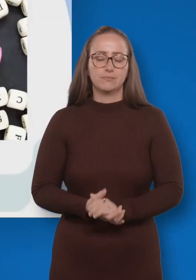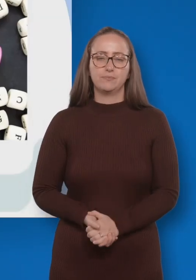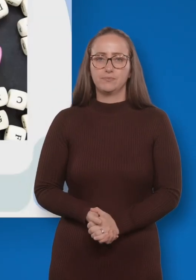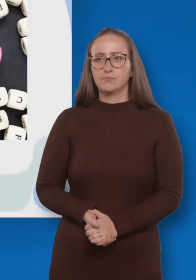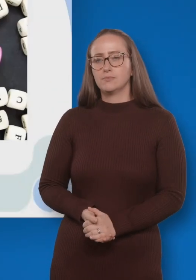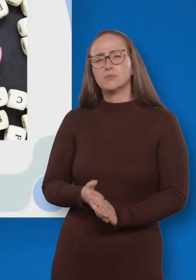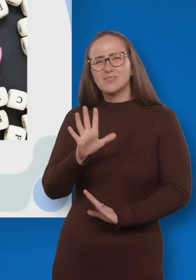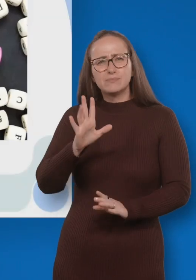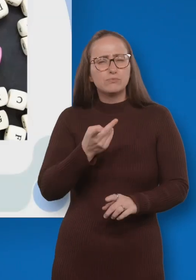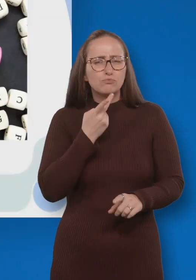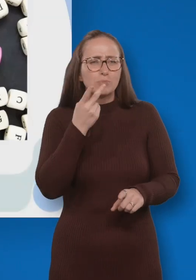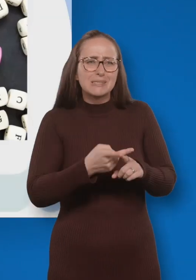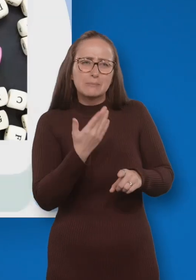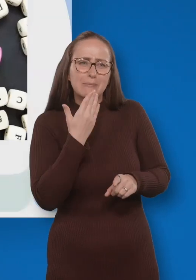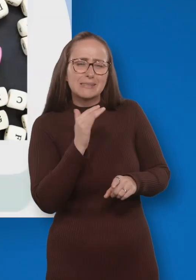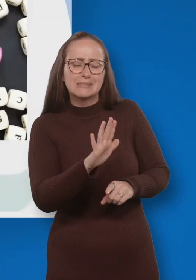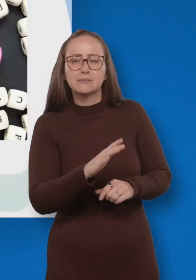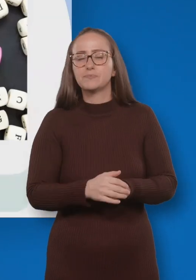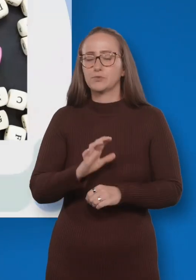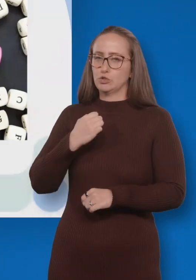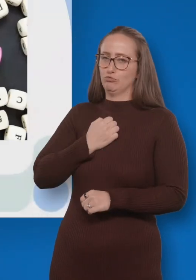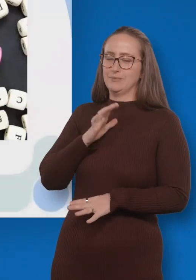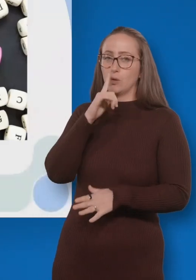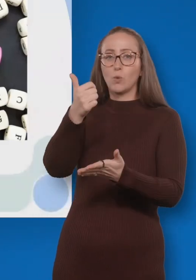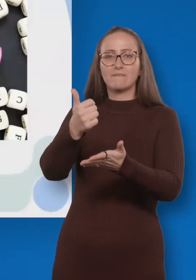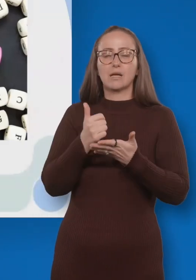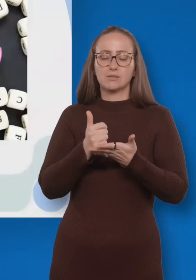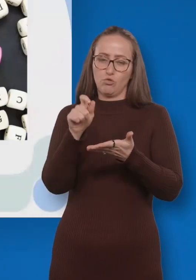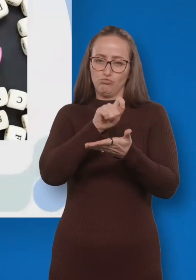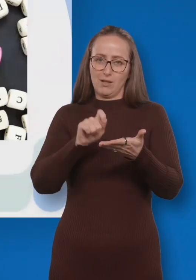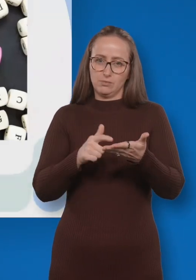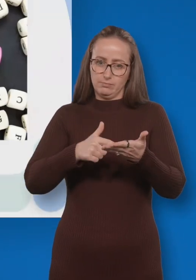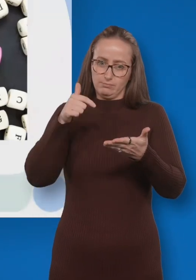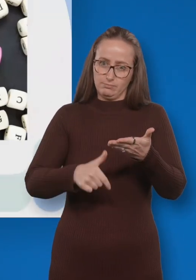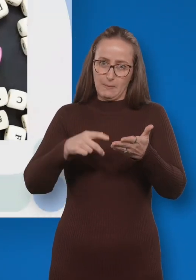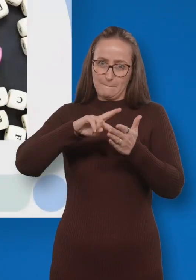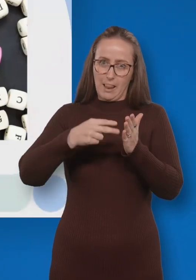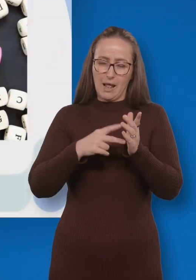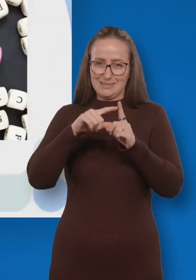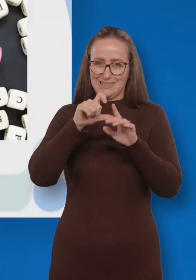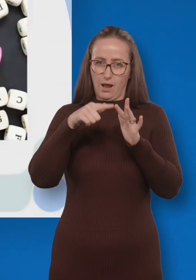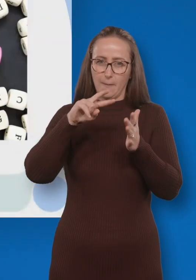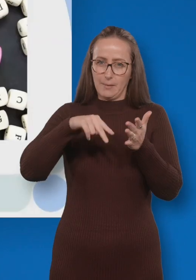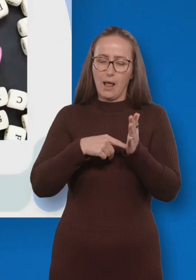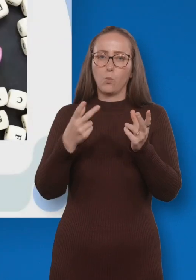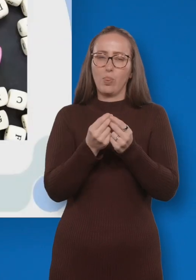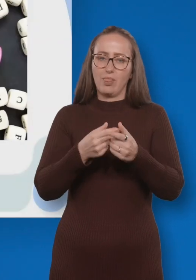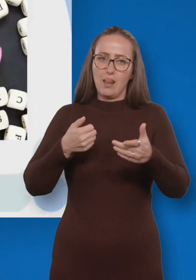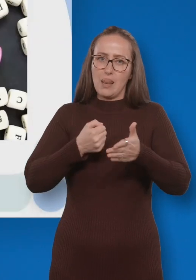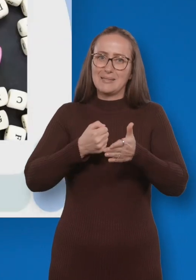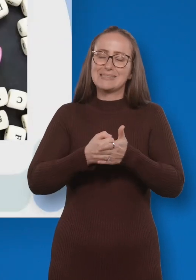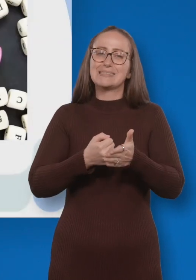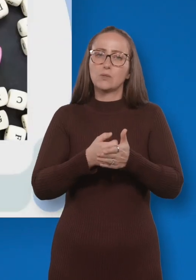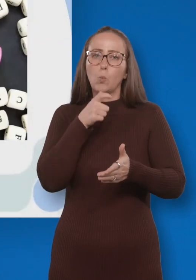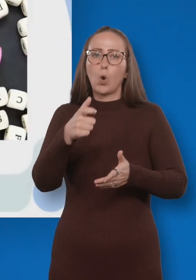Sorry, can you say that again, Chiara? Sorry. Can you give any advice on writing thorough EDI plans within limited word count sections of an